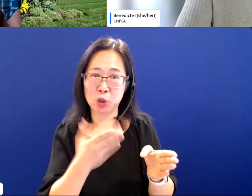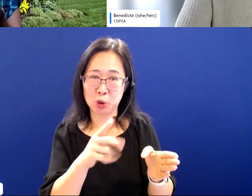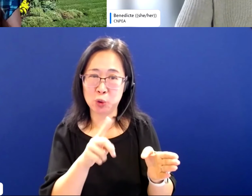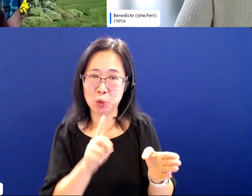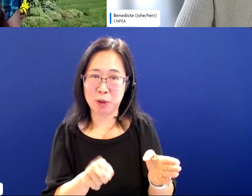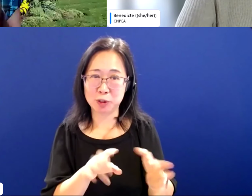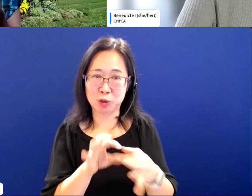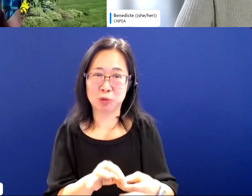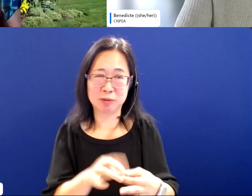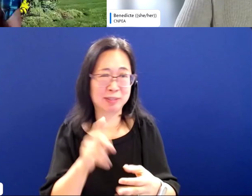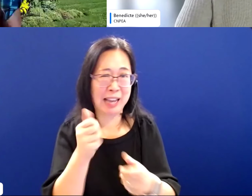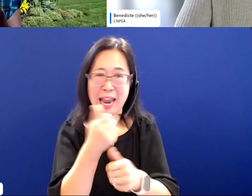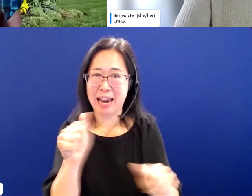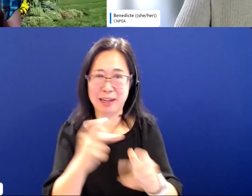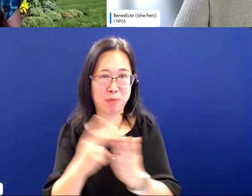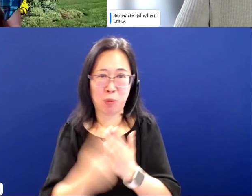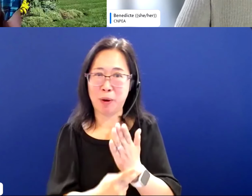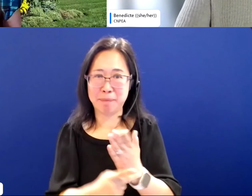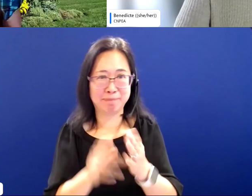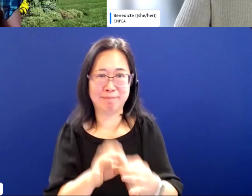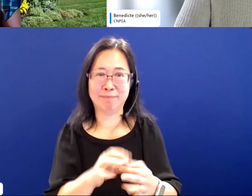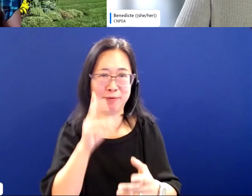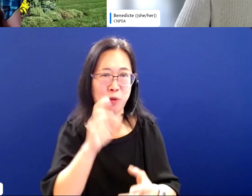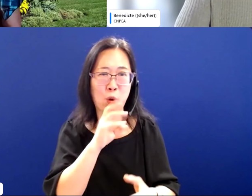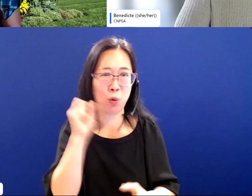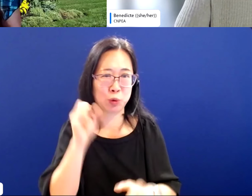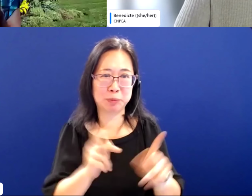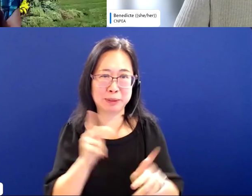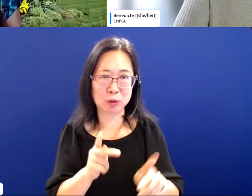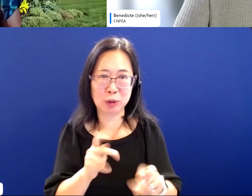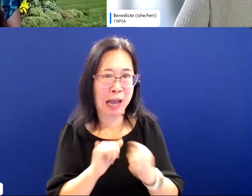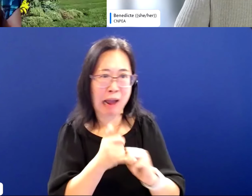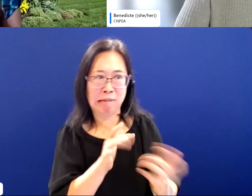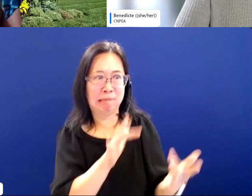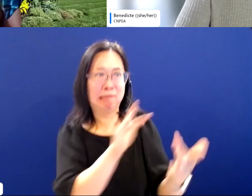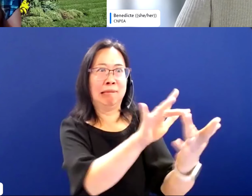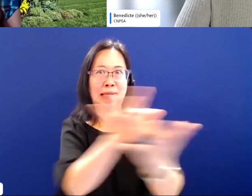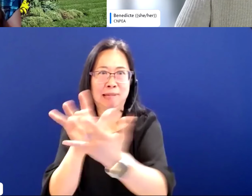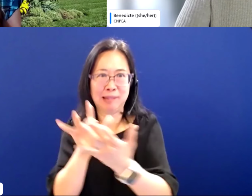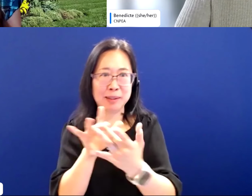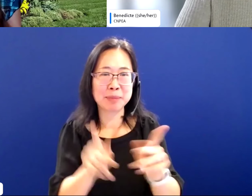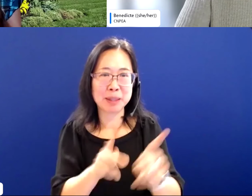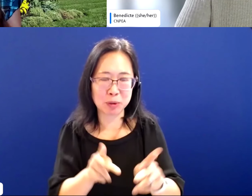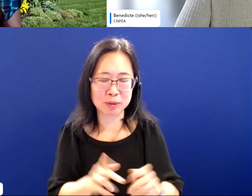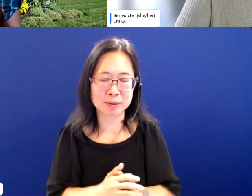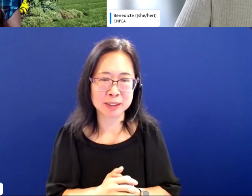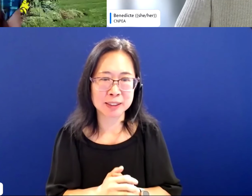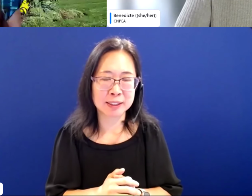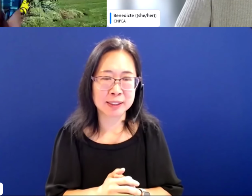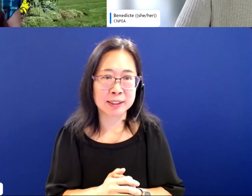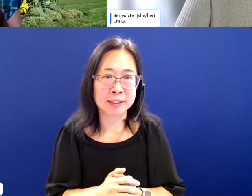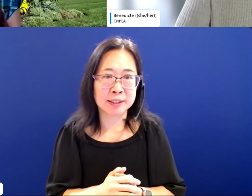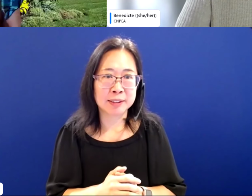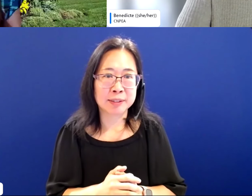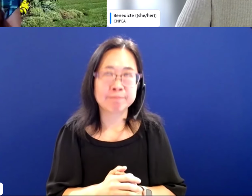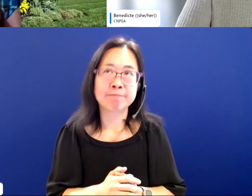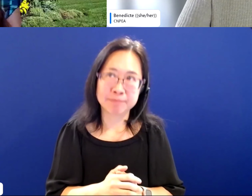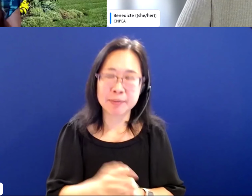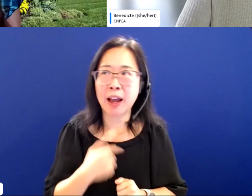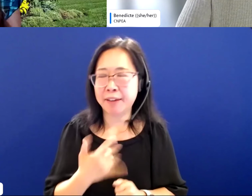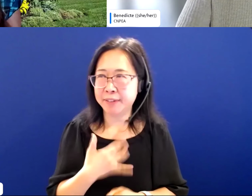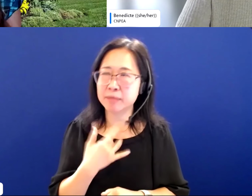any programming for older adults is how to reach people. I mean, I think one of the things that we've been